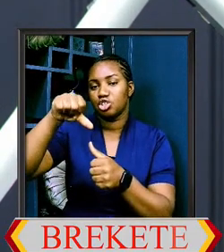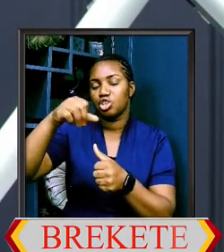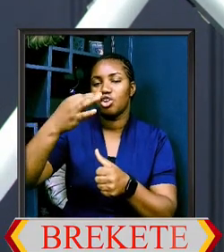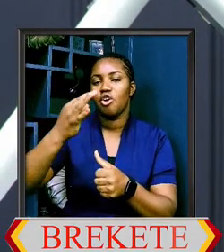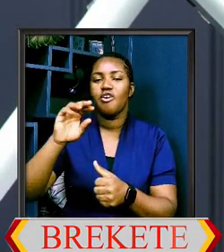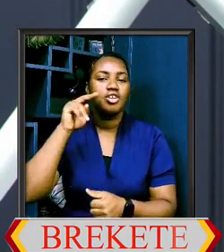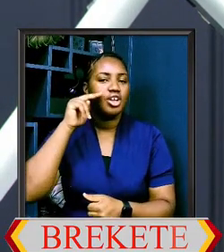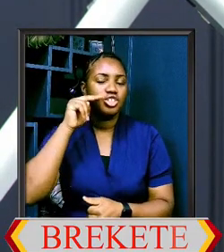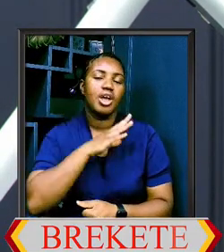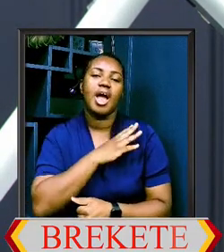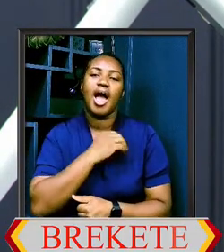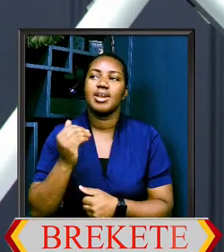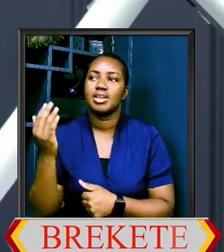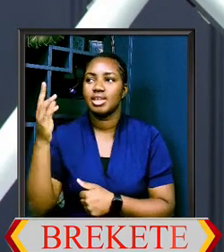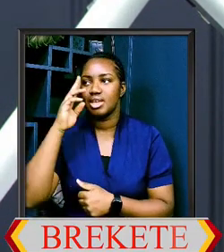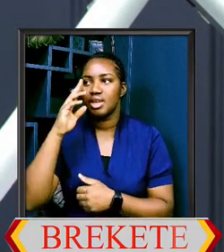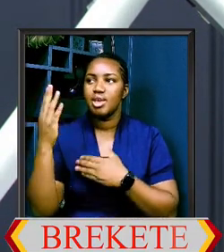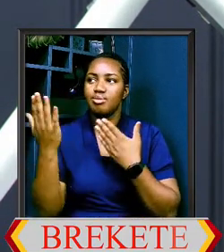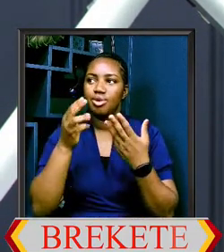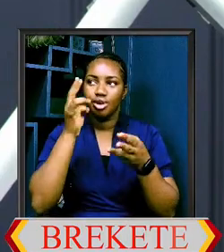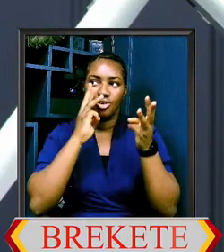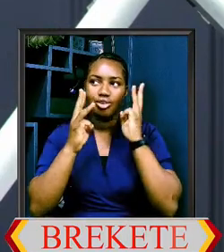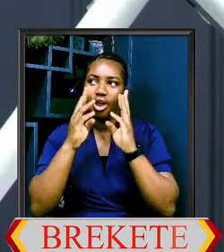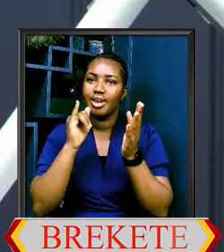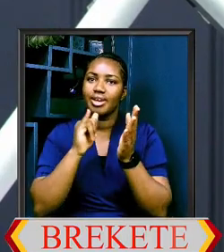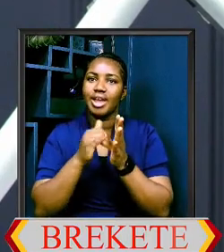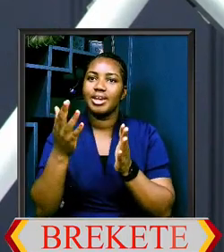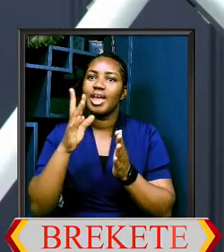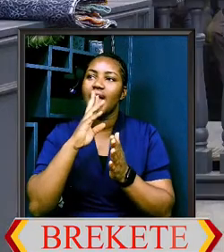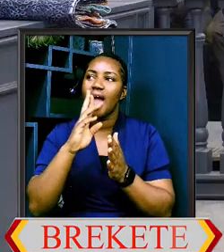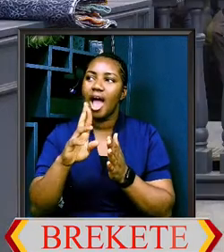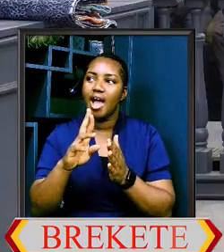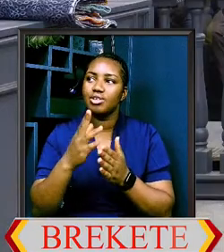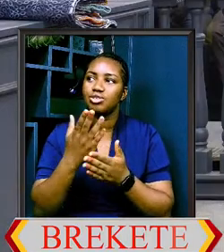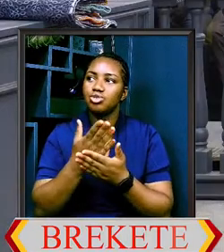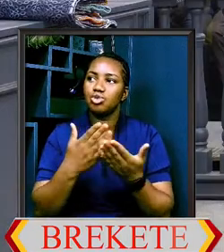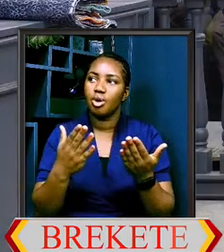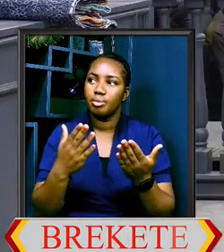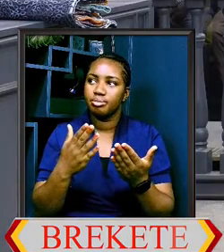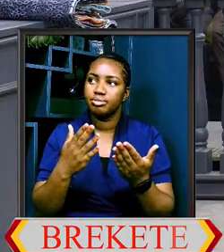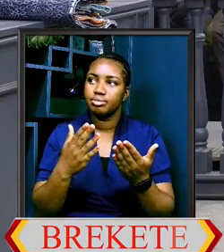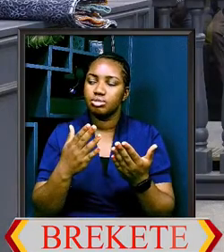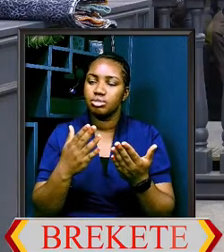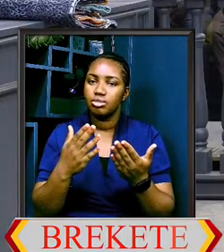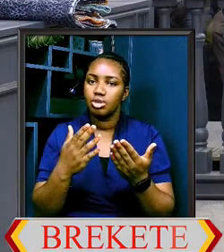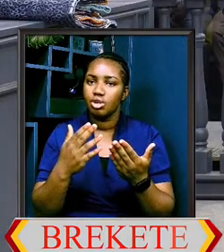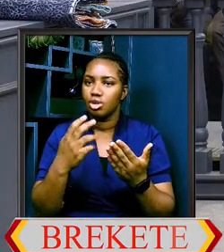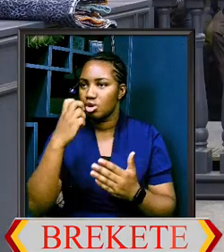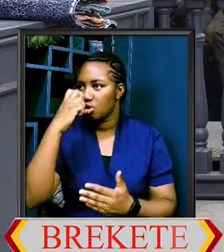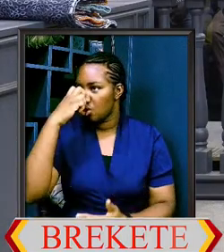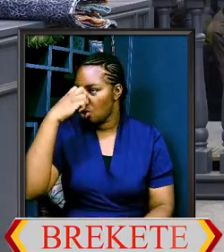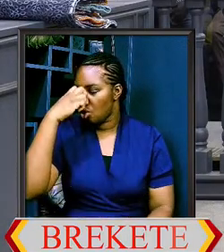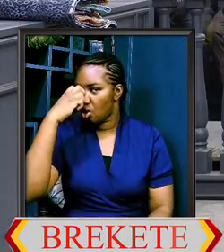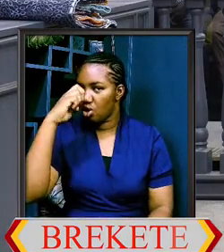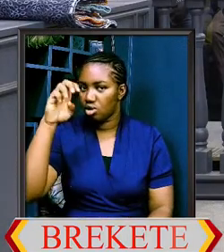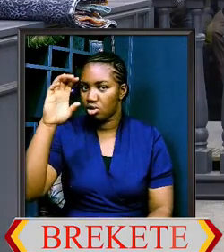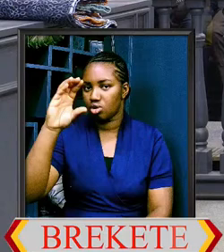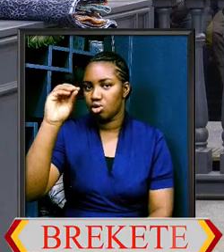carry cry, come, say, he get some kind corruption and marginalization where they take place within the